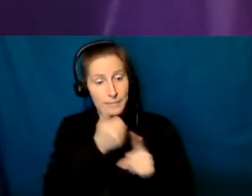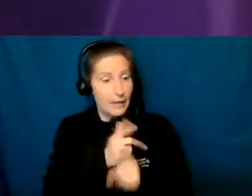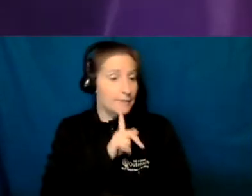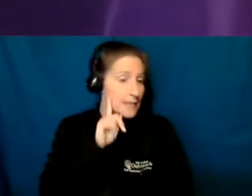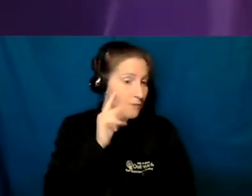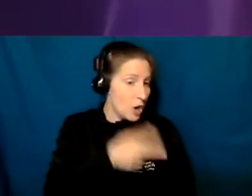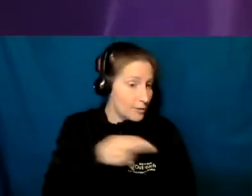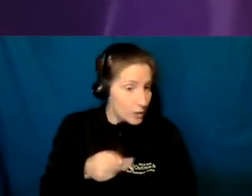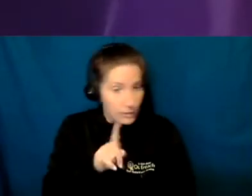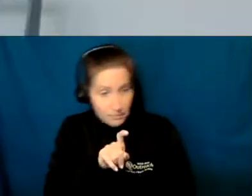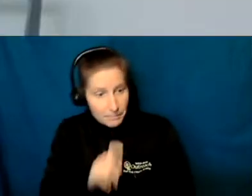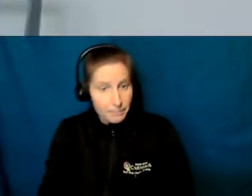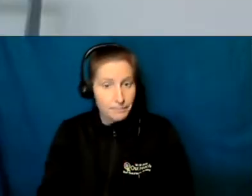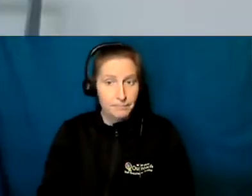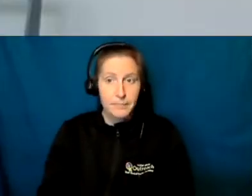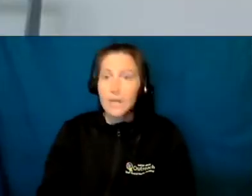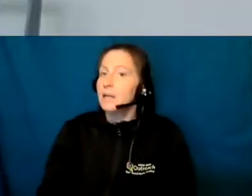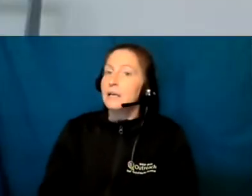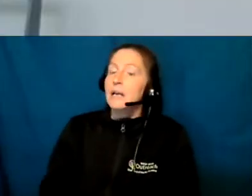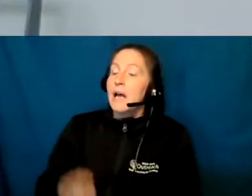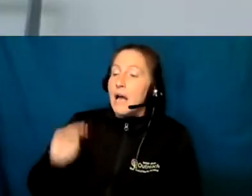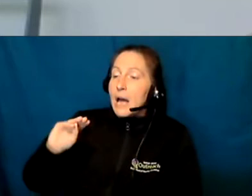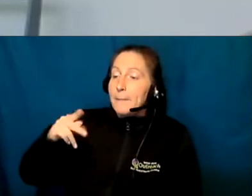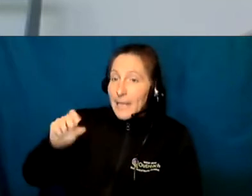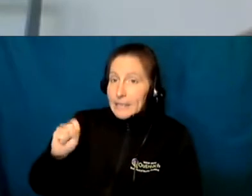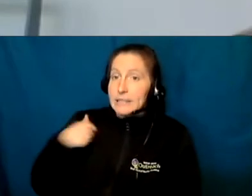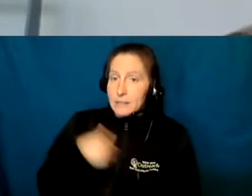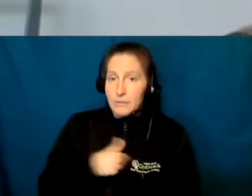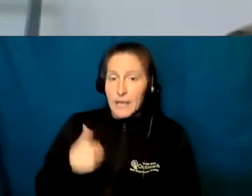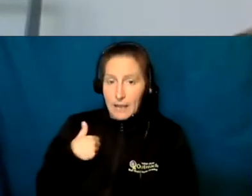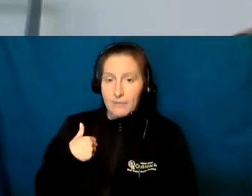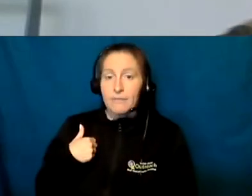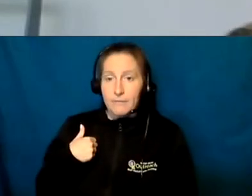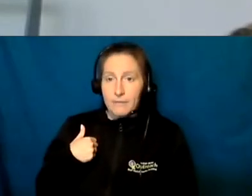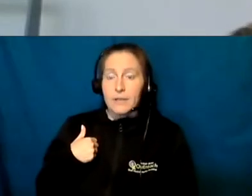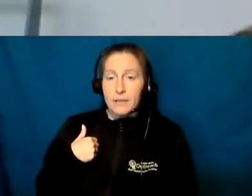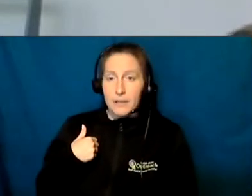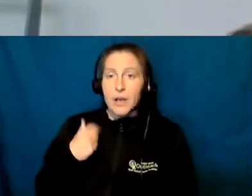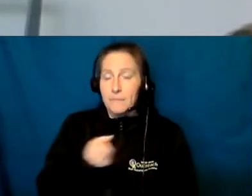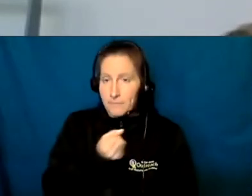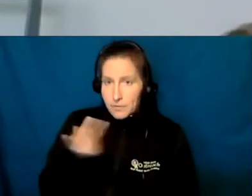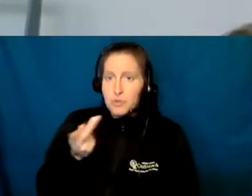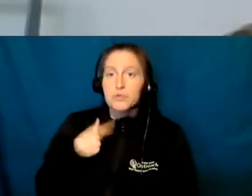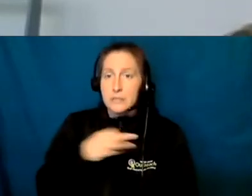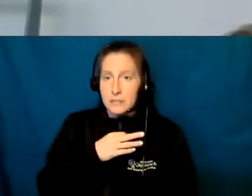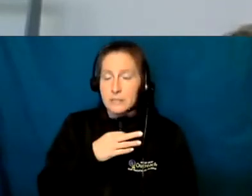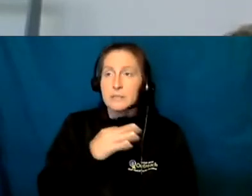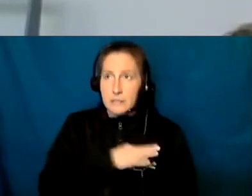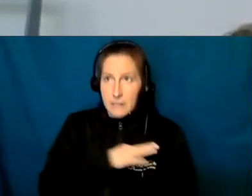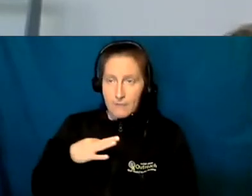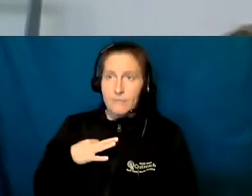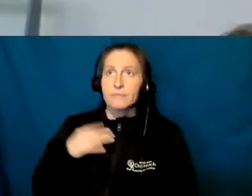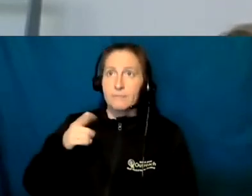hearing? Yeah, at MPS, we have quite a few staff members who are on the deaf and hard of